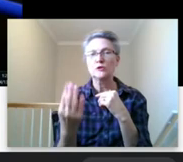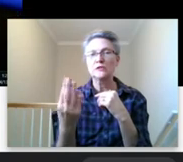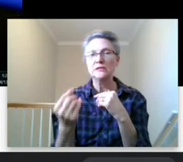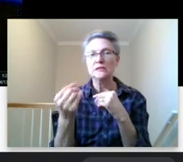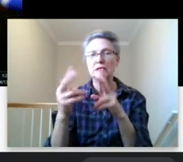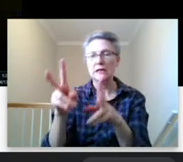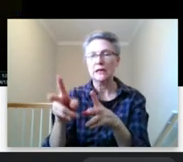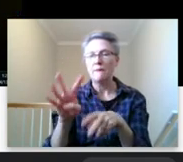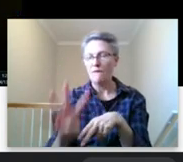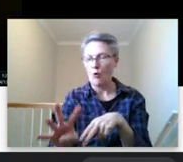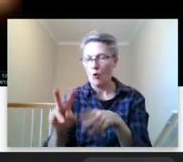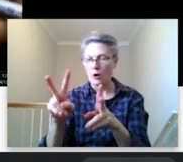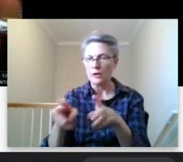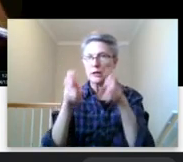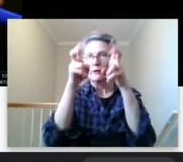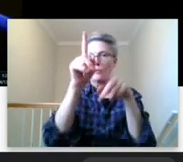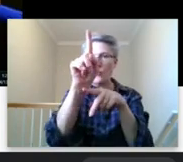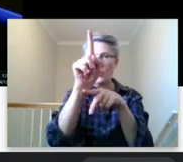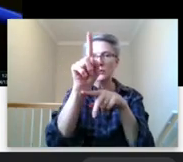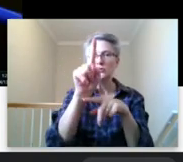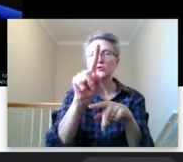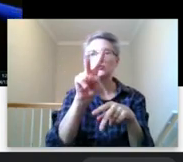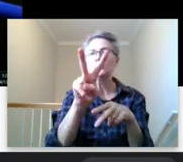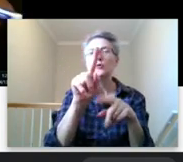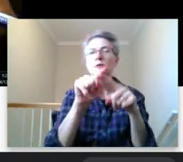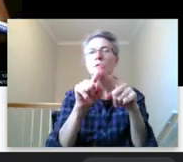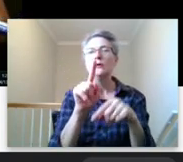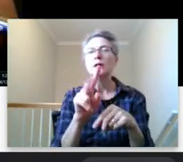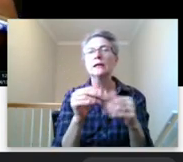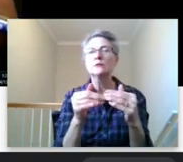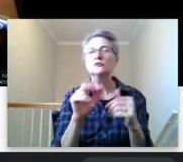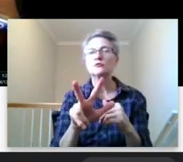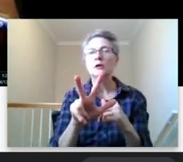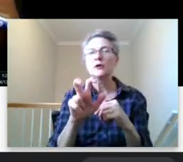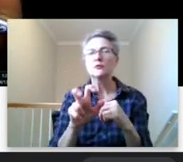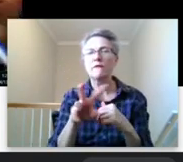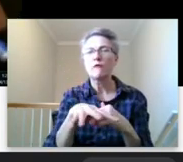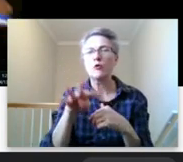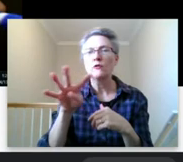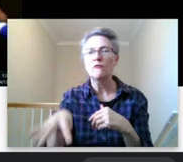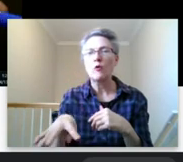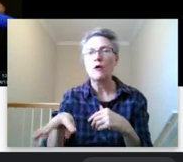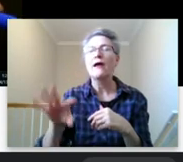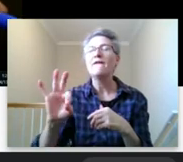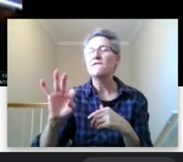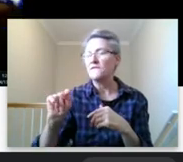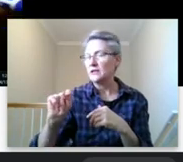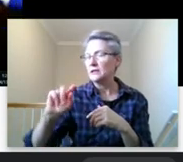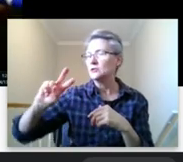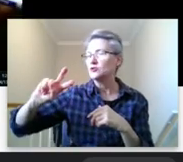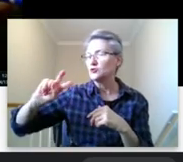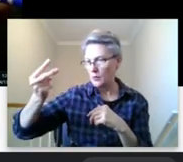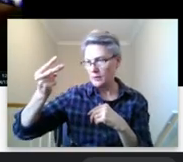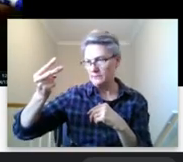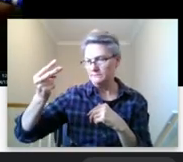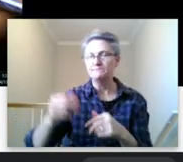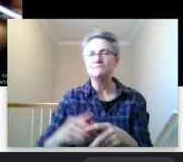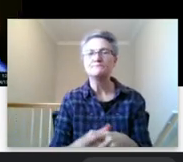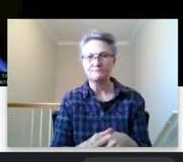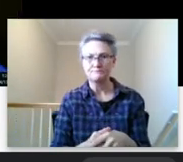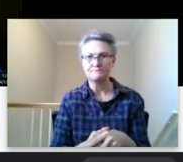14. And 2 plus 1 is 3. So I get 344 feet